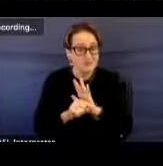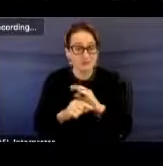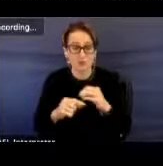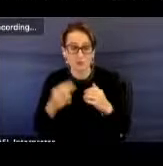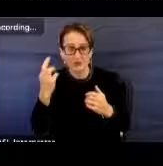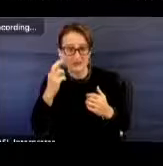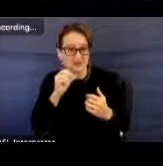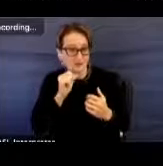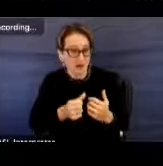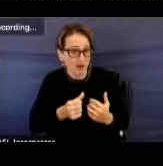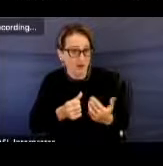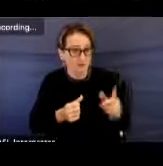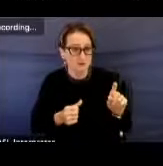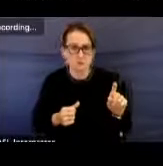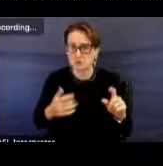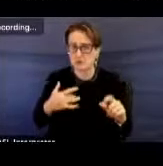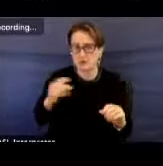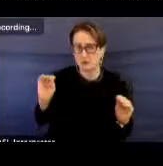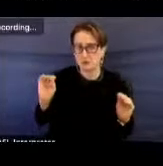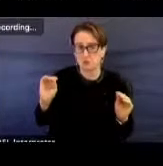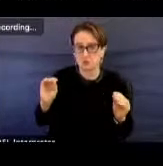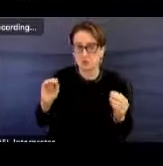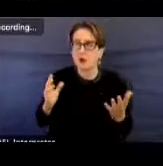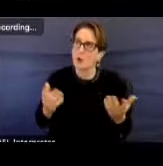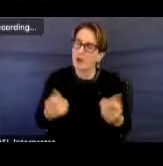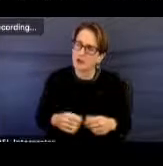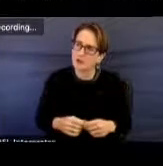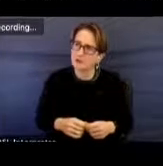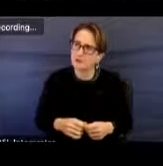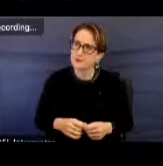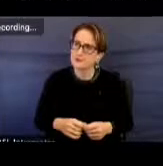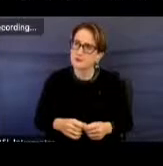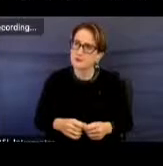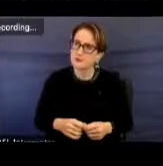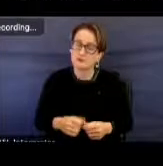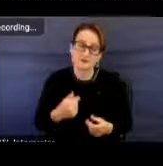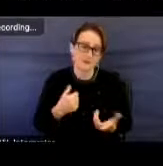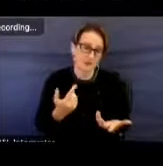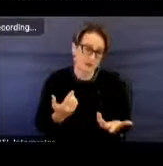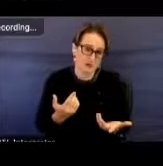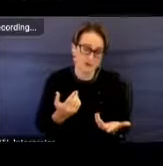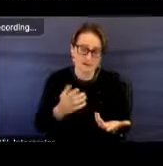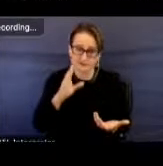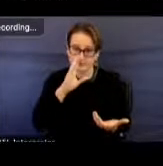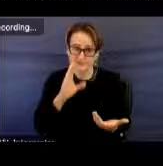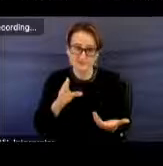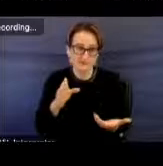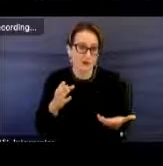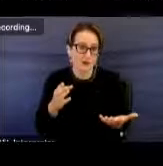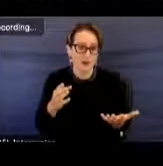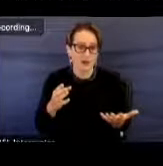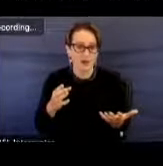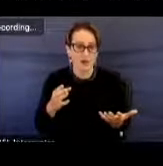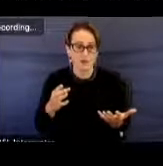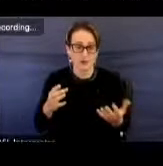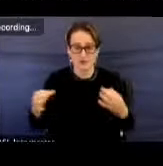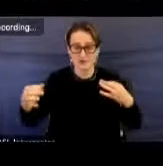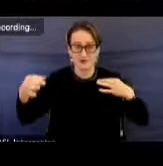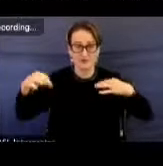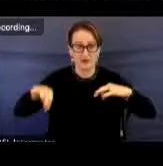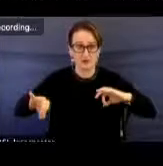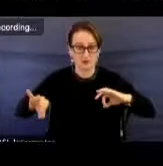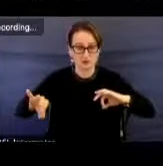a disadvantage at all. Well, to be completely fair, there's certainly an advantage to both parties for